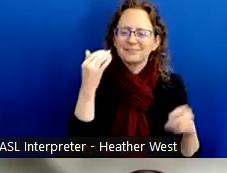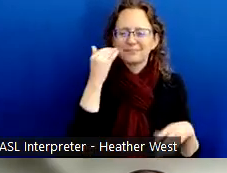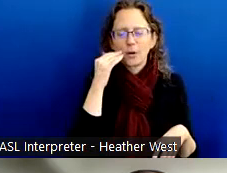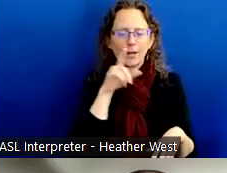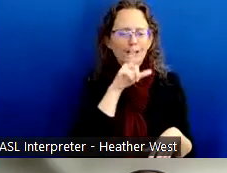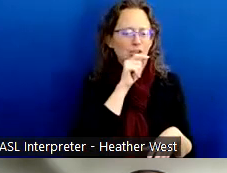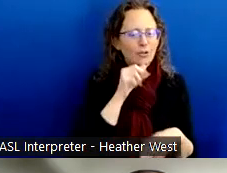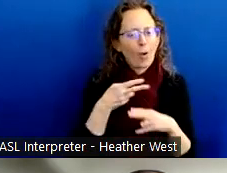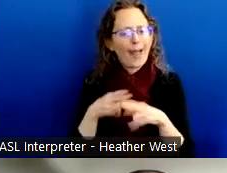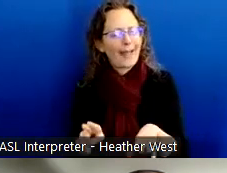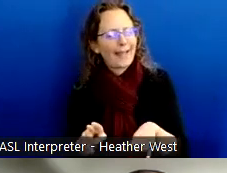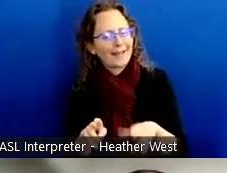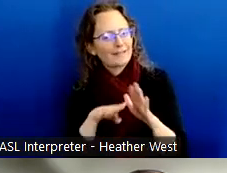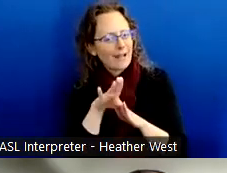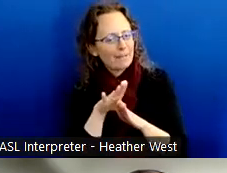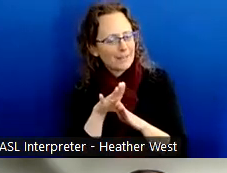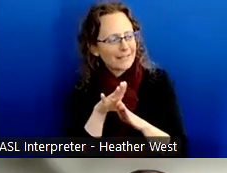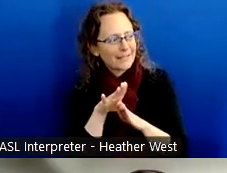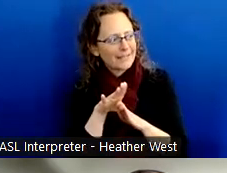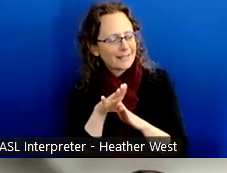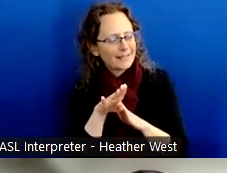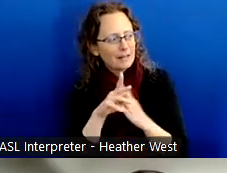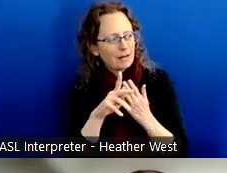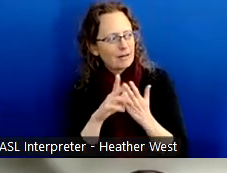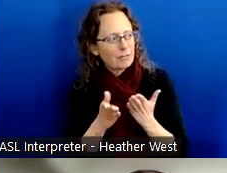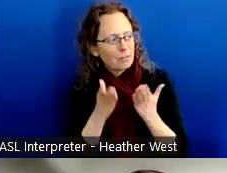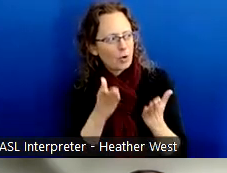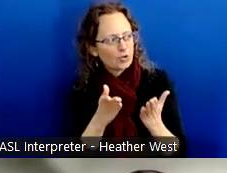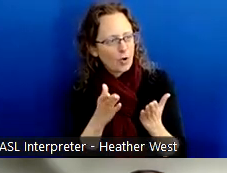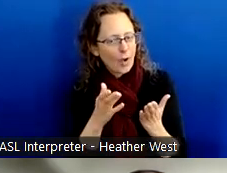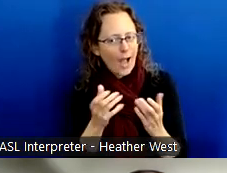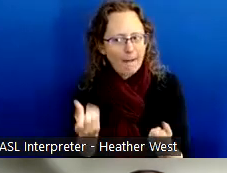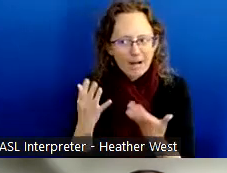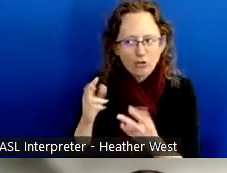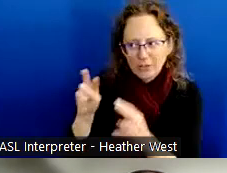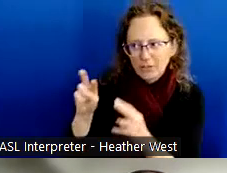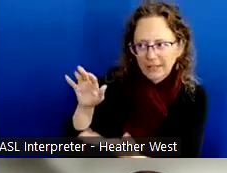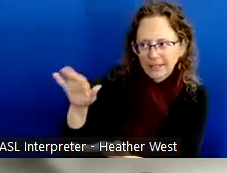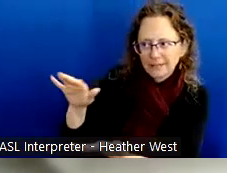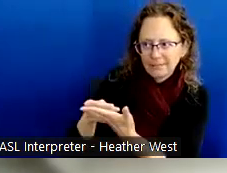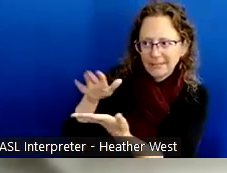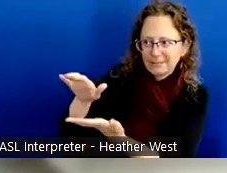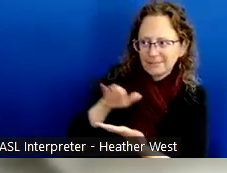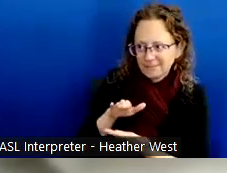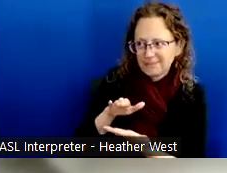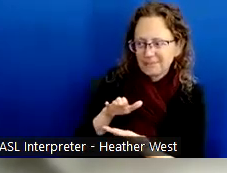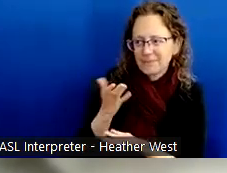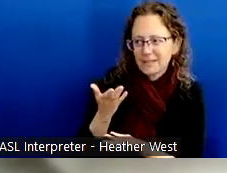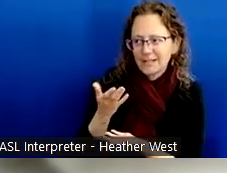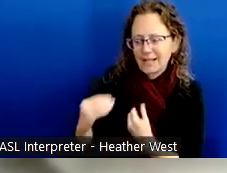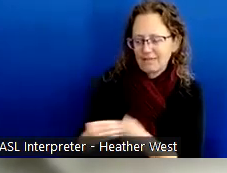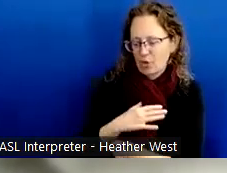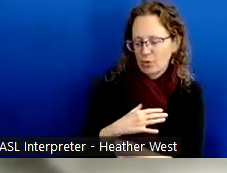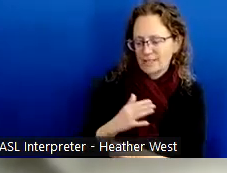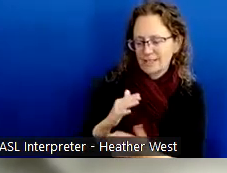So how much you anticipate being funded will also influence